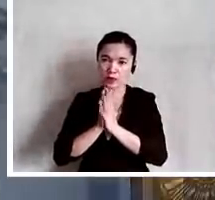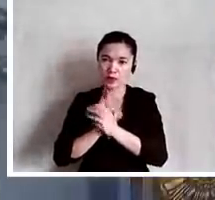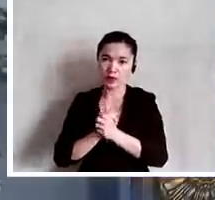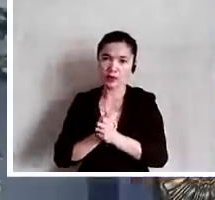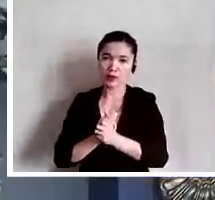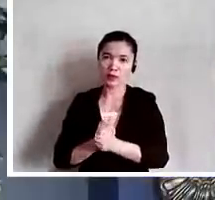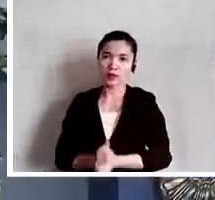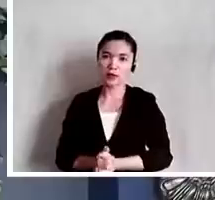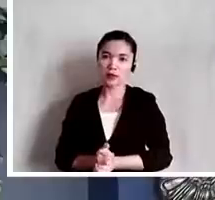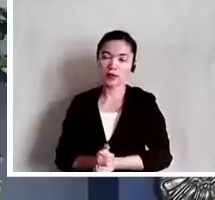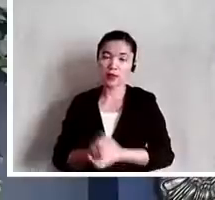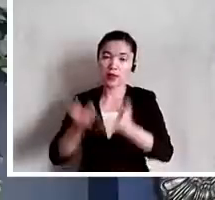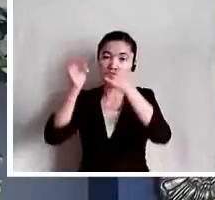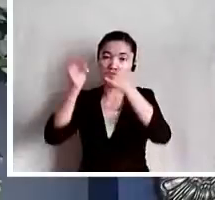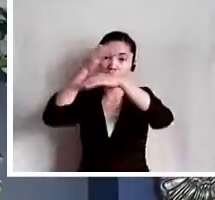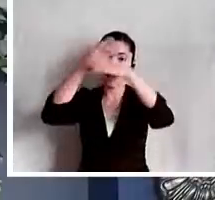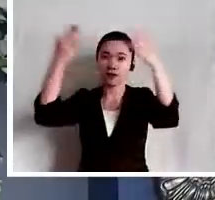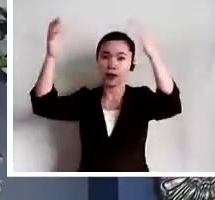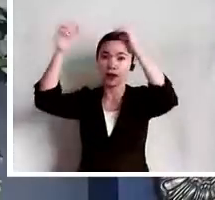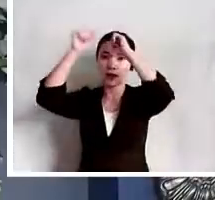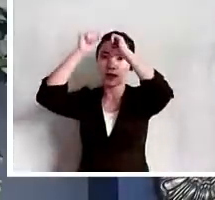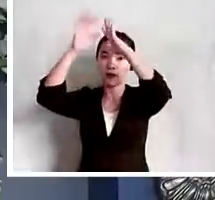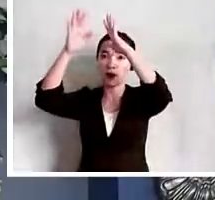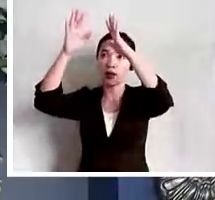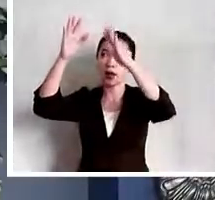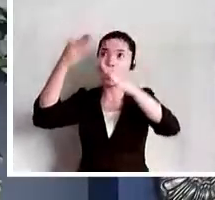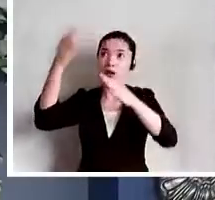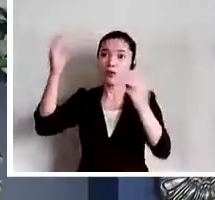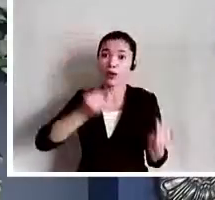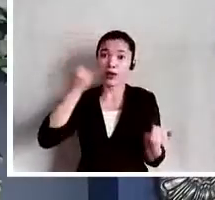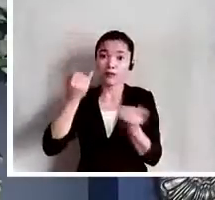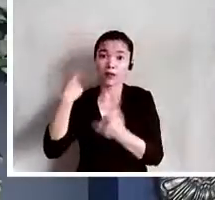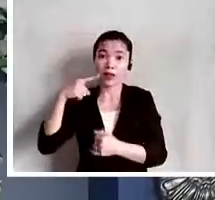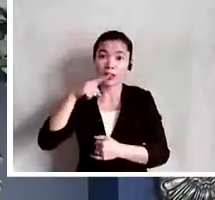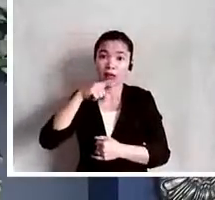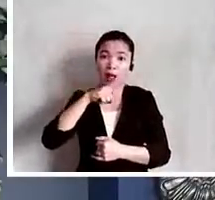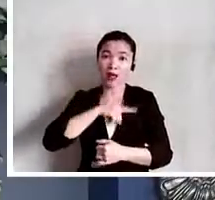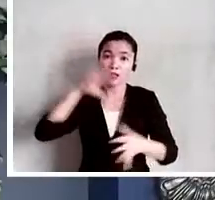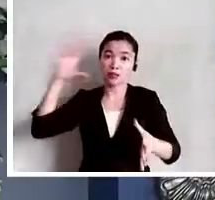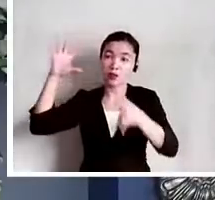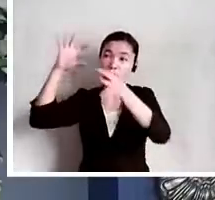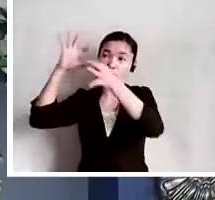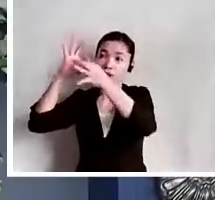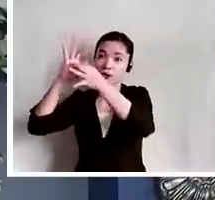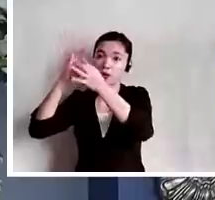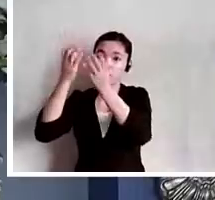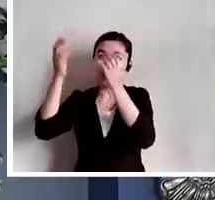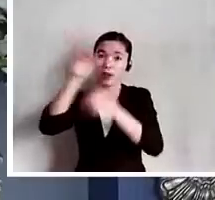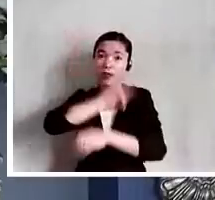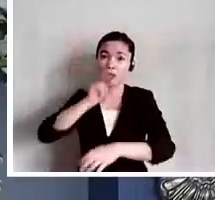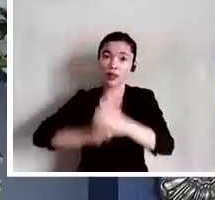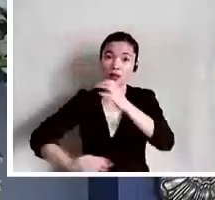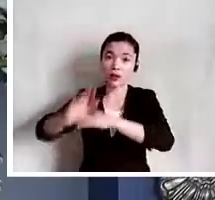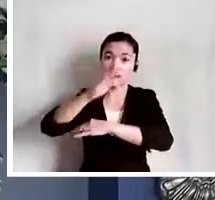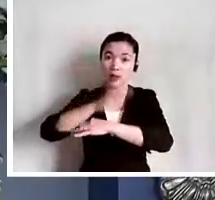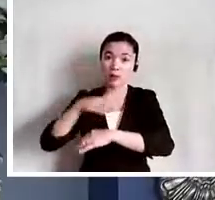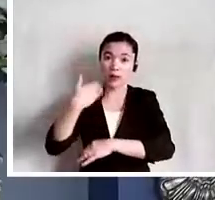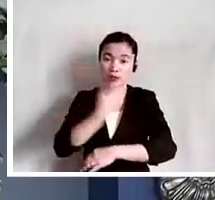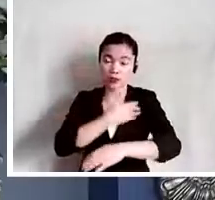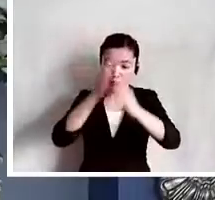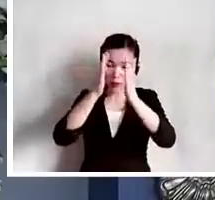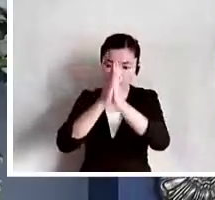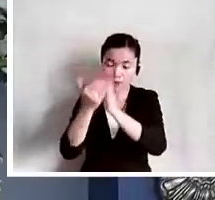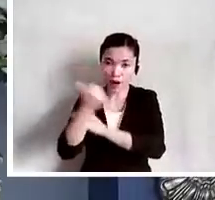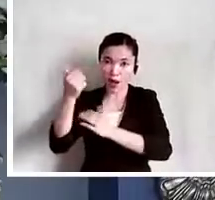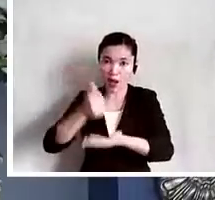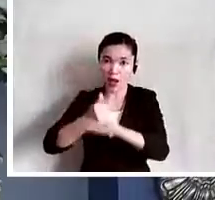Heavenly Father, you invite us to be with you in your kingdom. As we pray for others, help us to bring them with